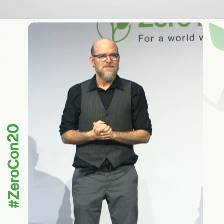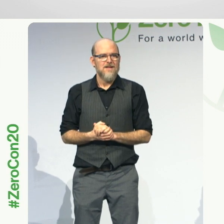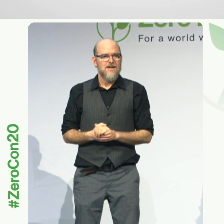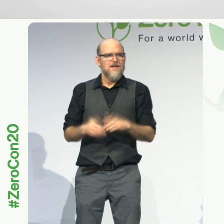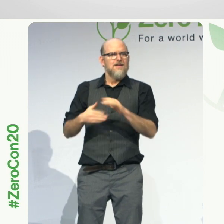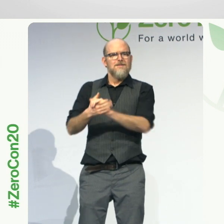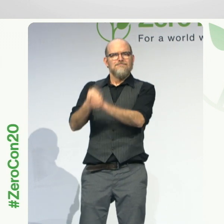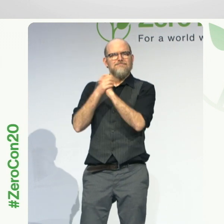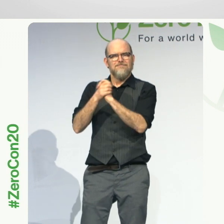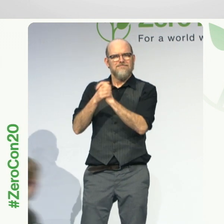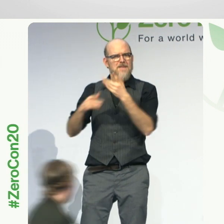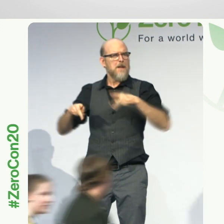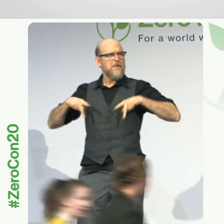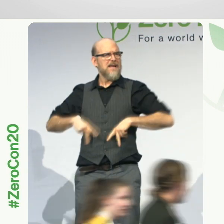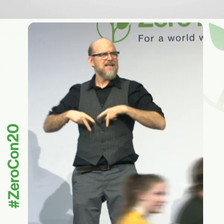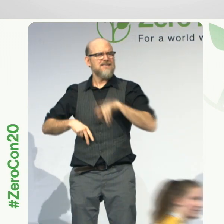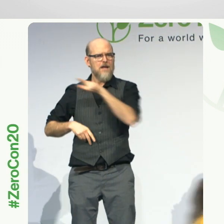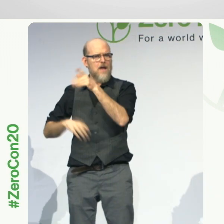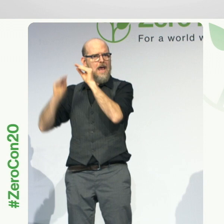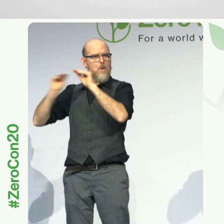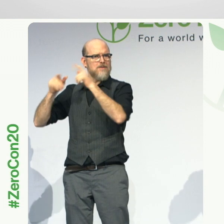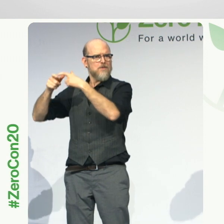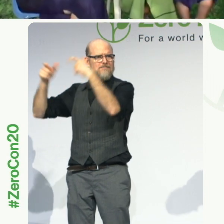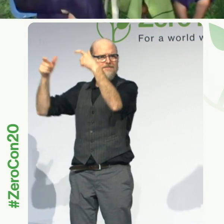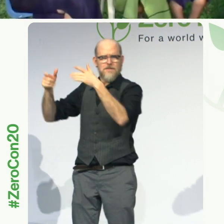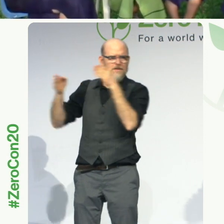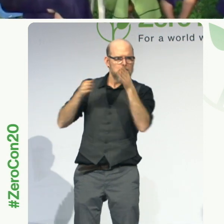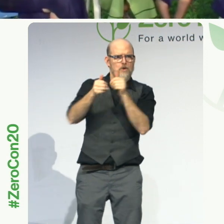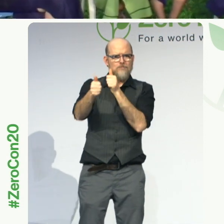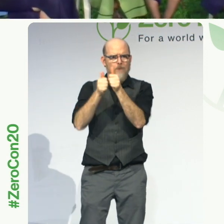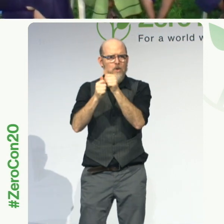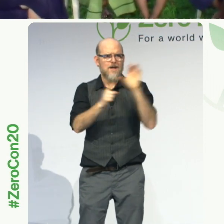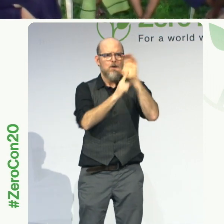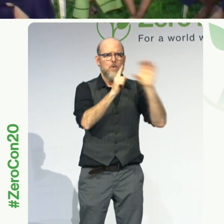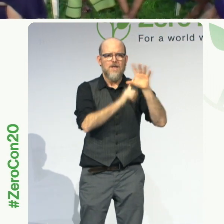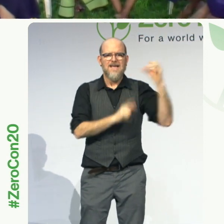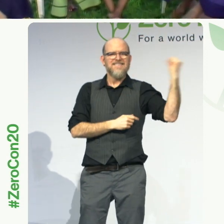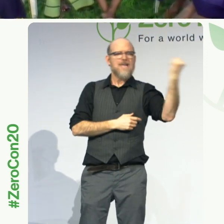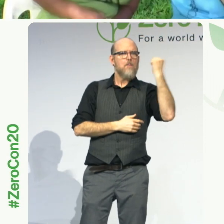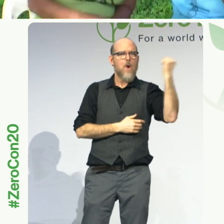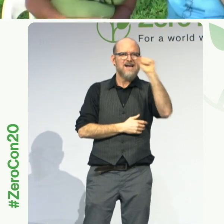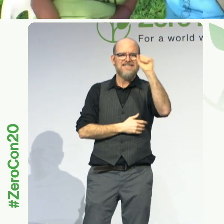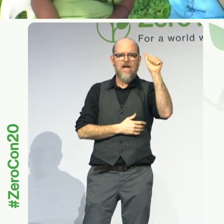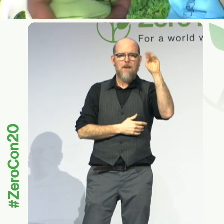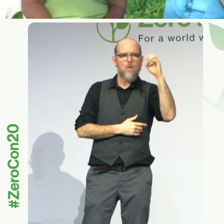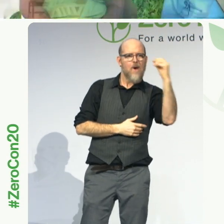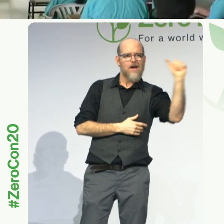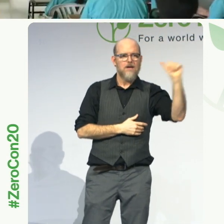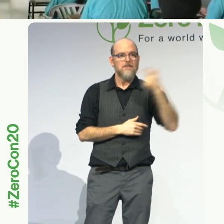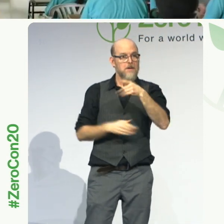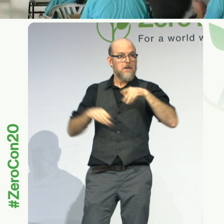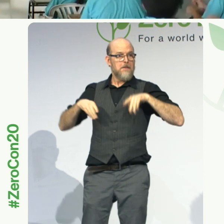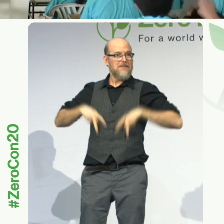Congratulations to the Ministry of Education, Sports and Culture from Samoa. The Ministry's inclusive education policy for students living